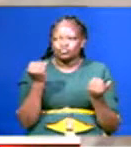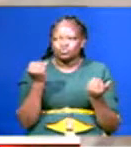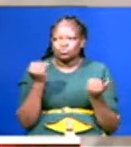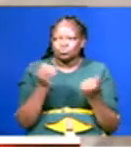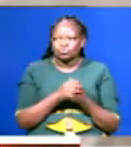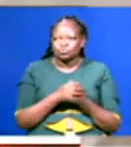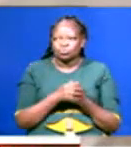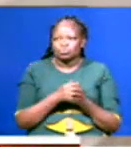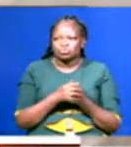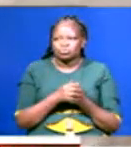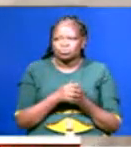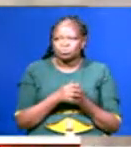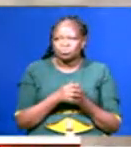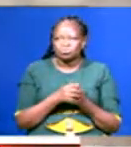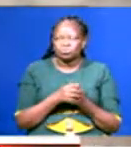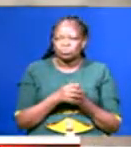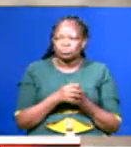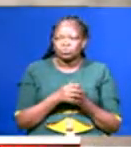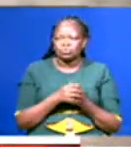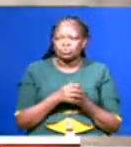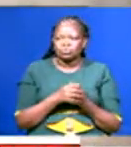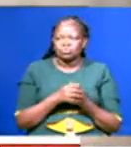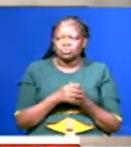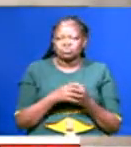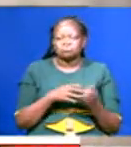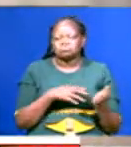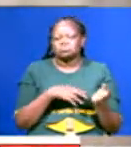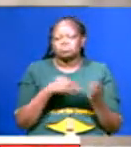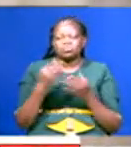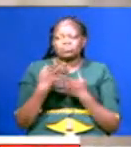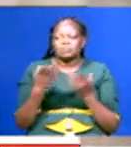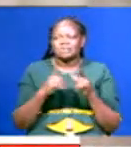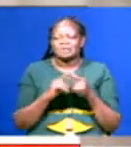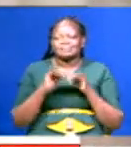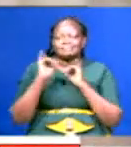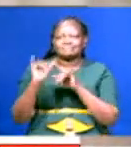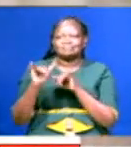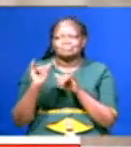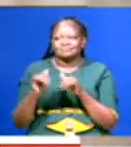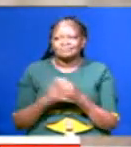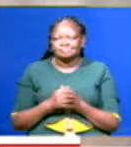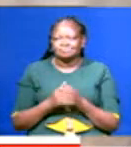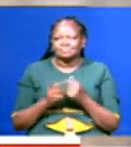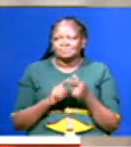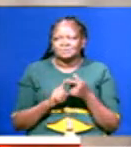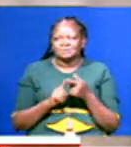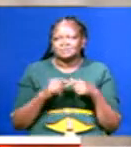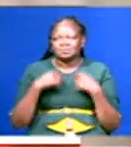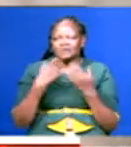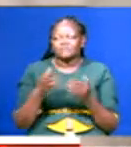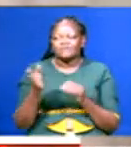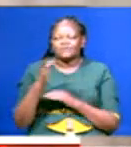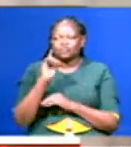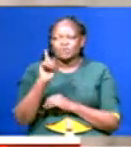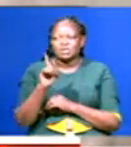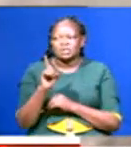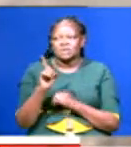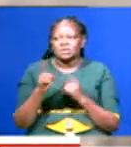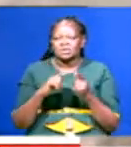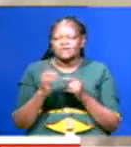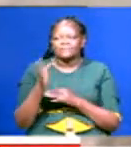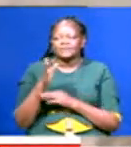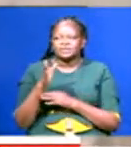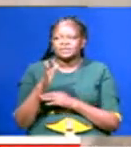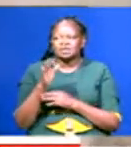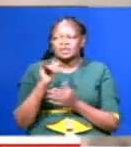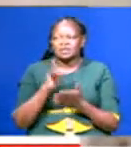unapita unaenda kabisa kama ni bahari nana nakaa huko napatiwa samaki moja hii samaki moja